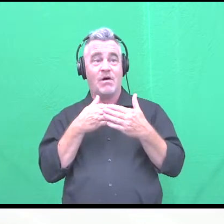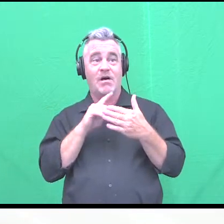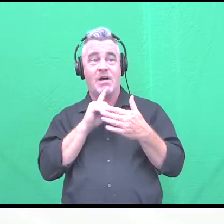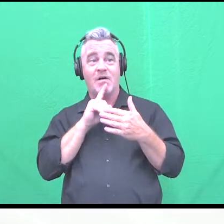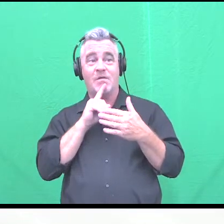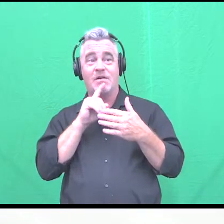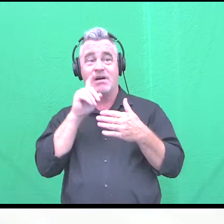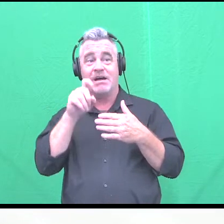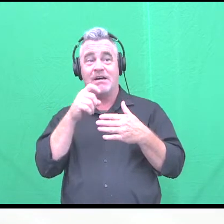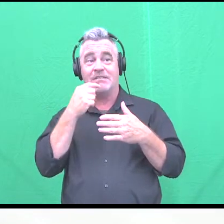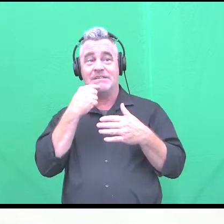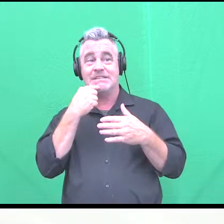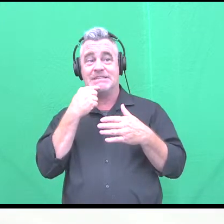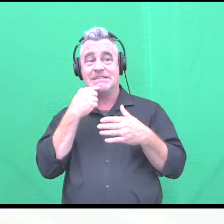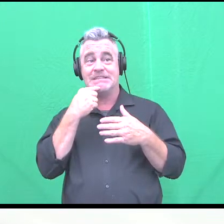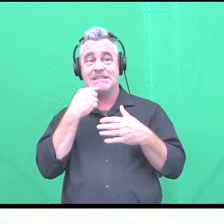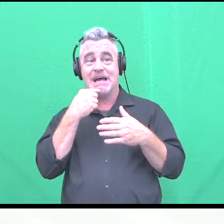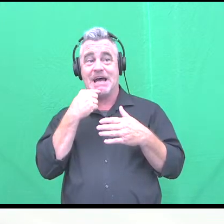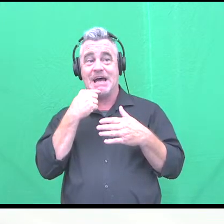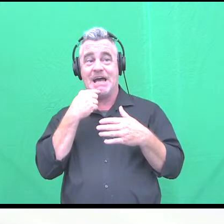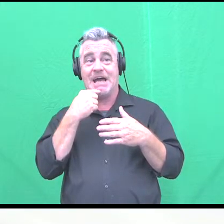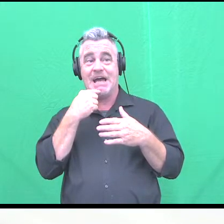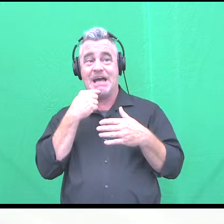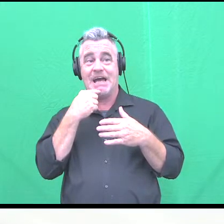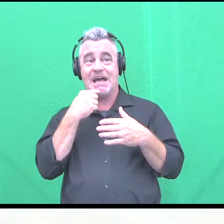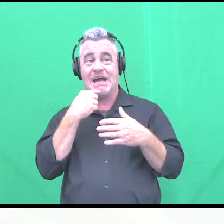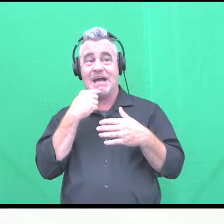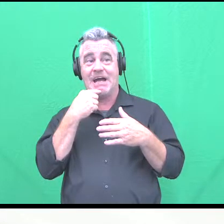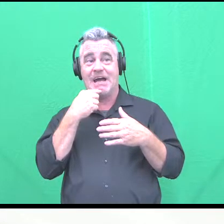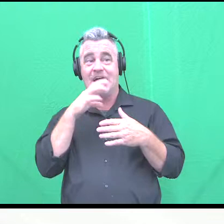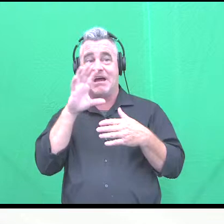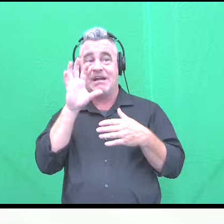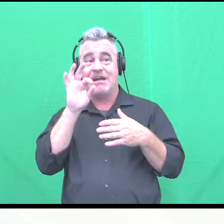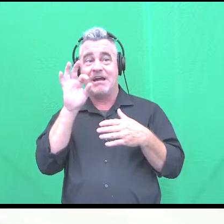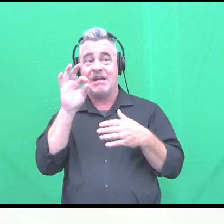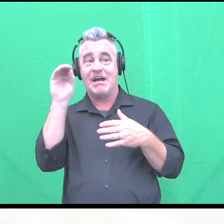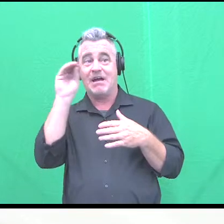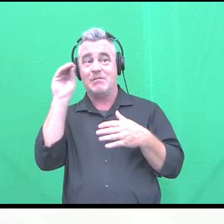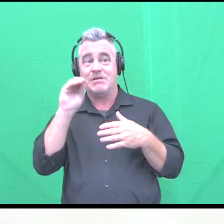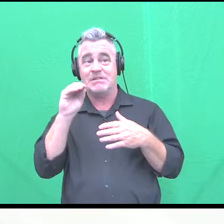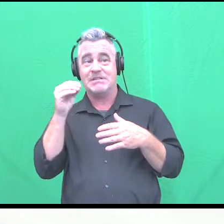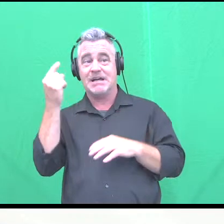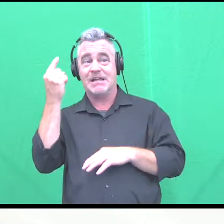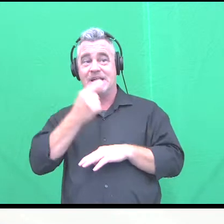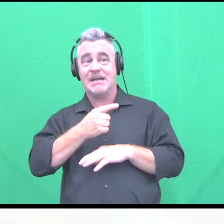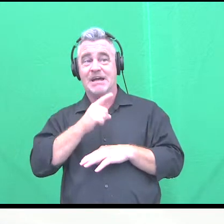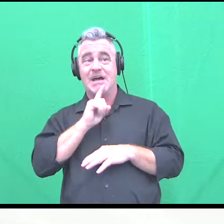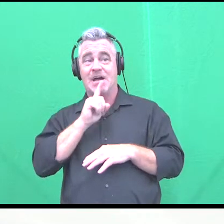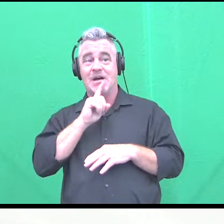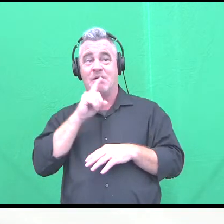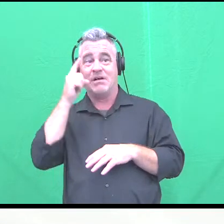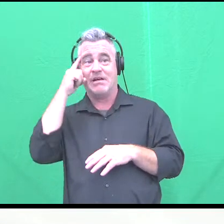have to say that on 99% of the days, I truly think I have the best job in the